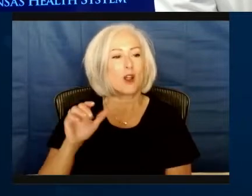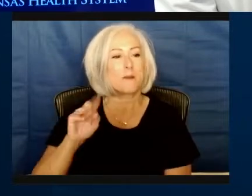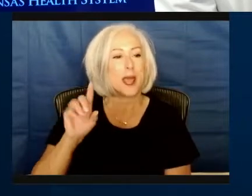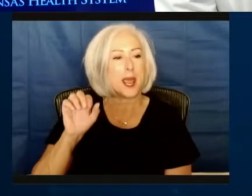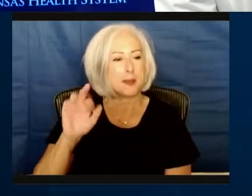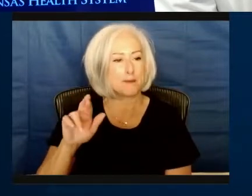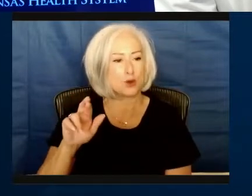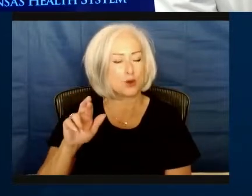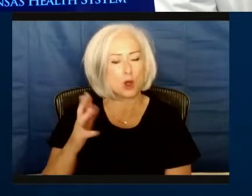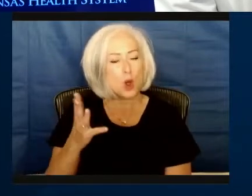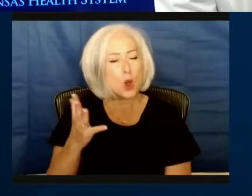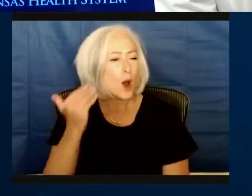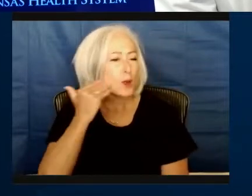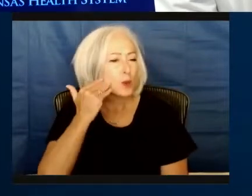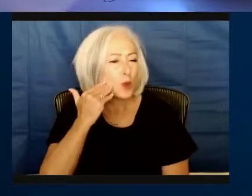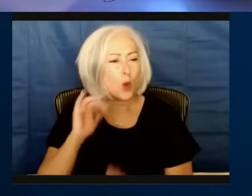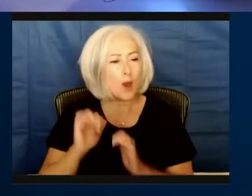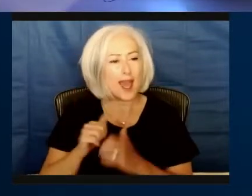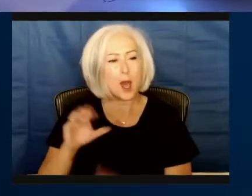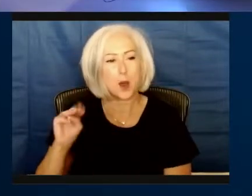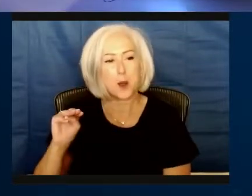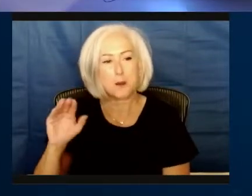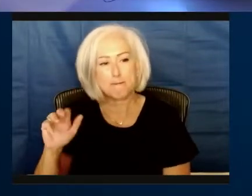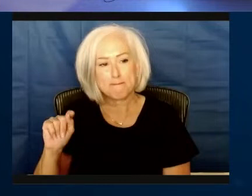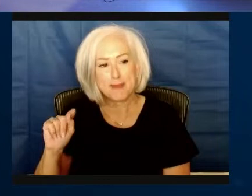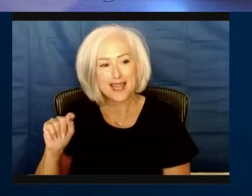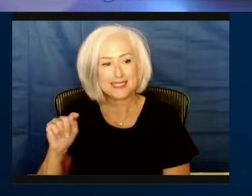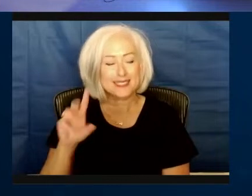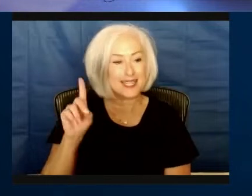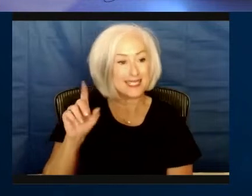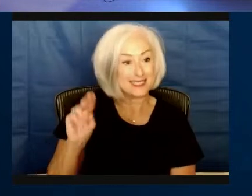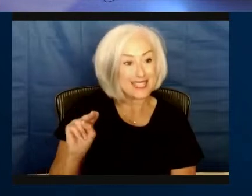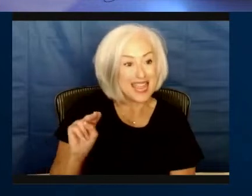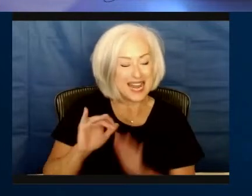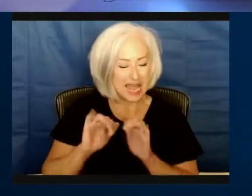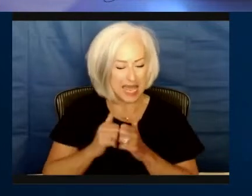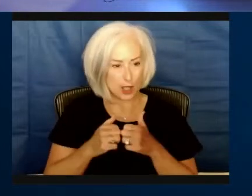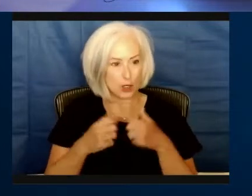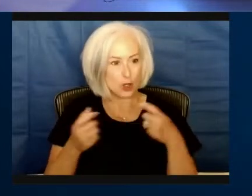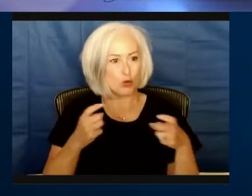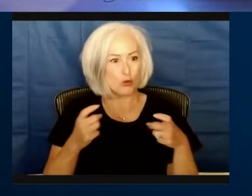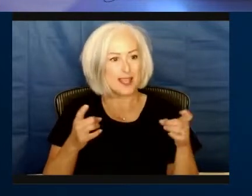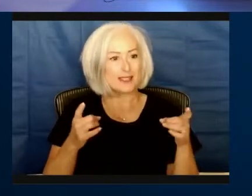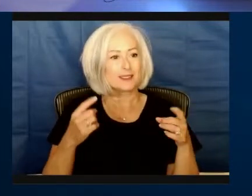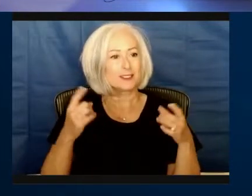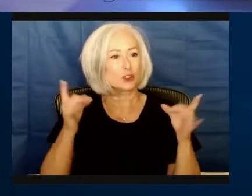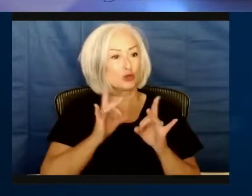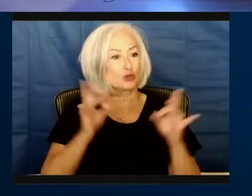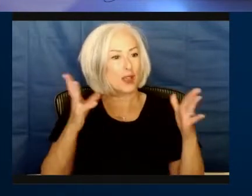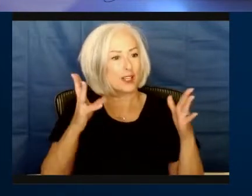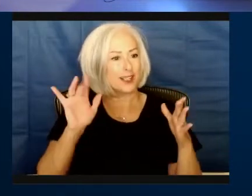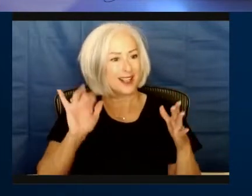doctors, Matt and Dan personally, how do they deal with tragedies like this?